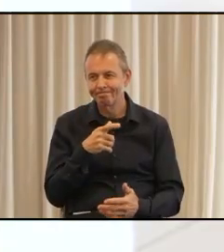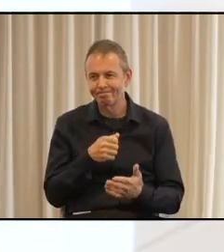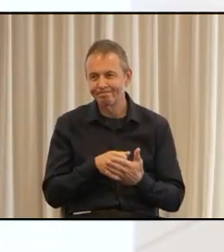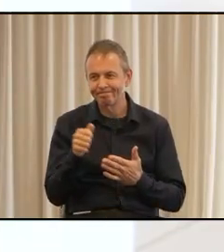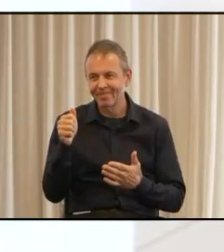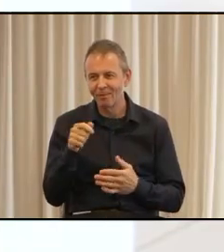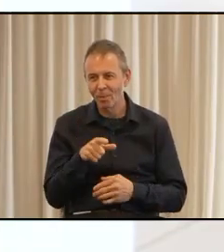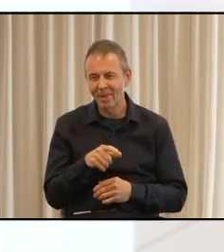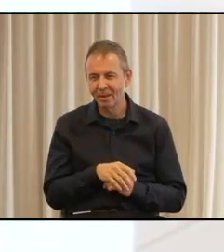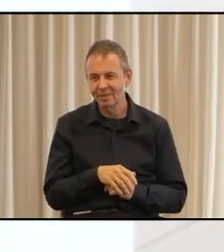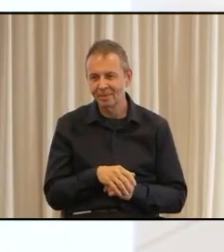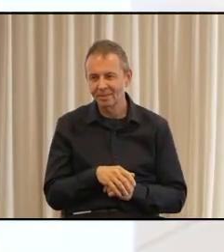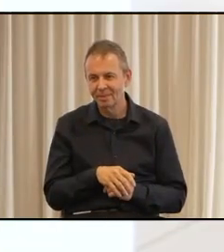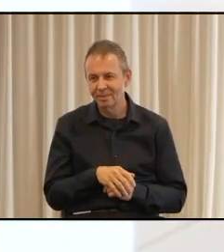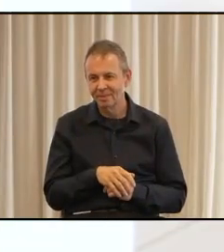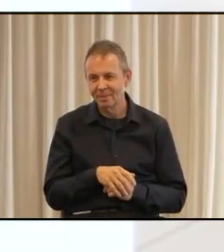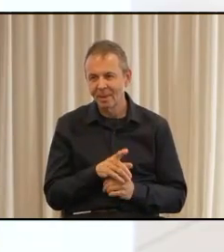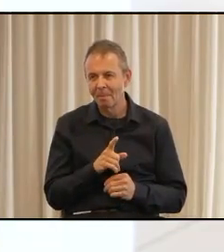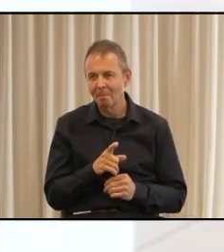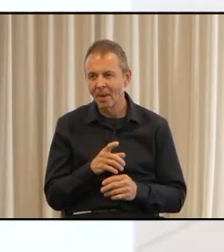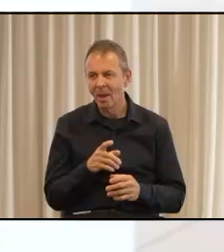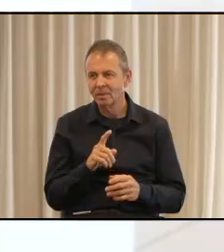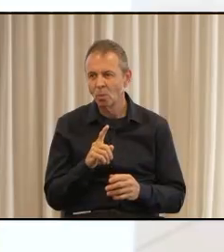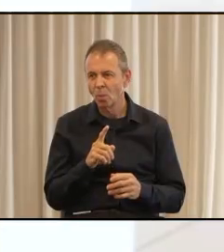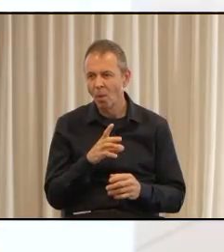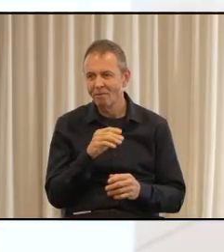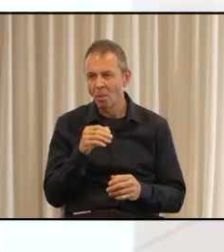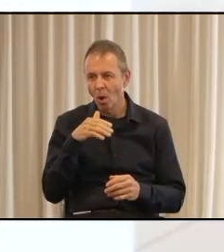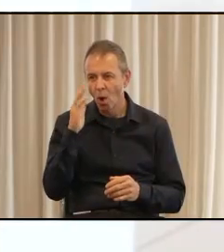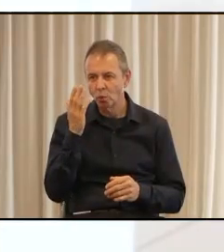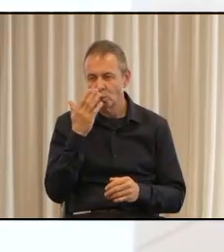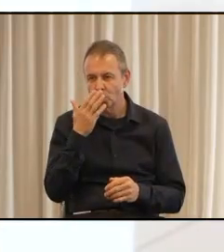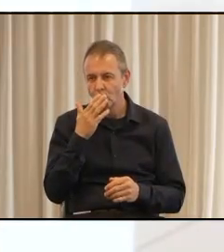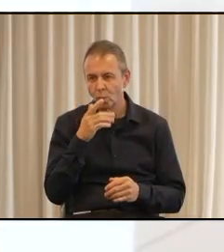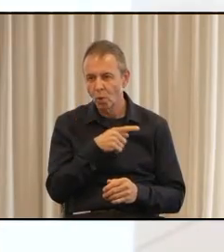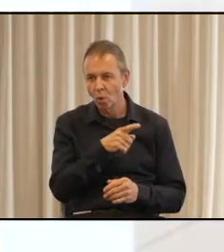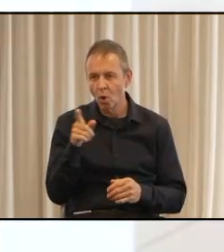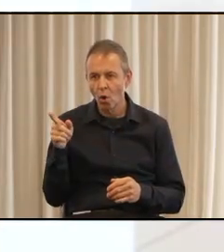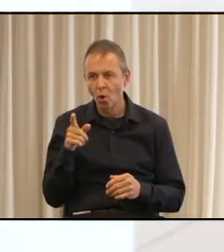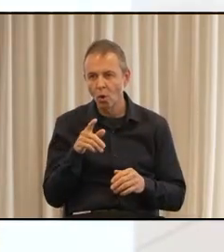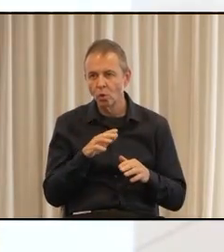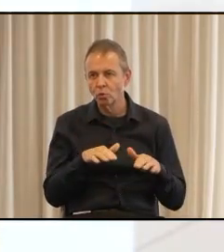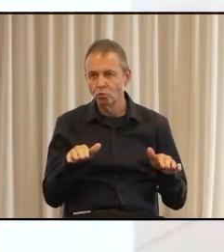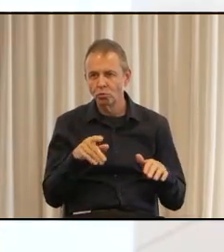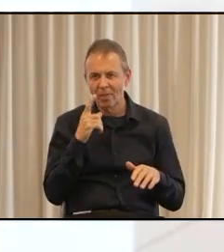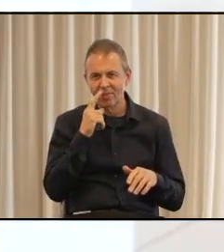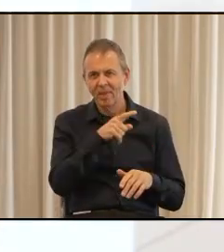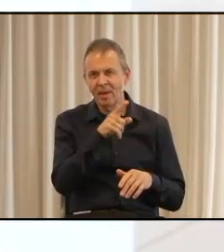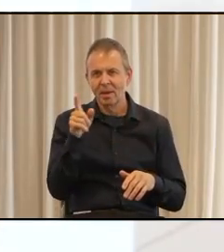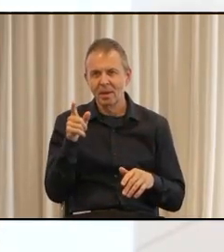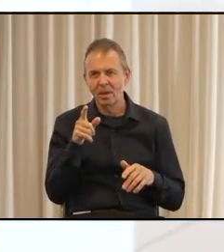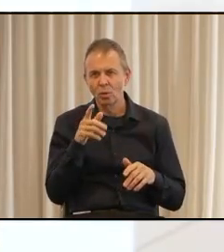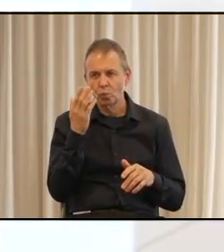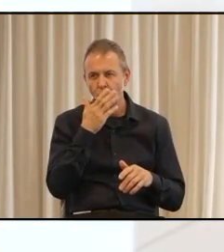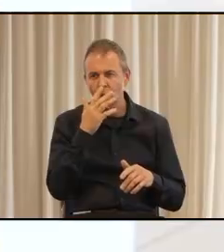But the take-home message from high school was that lots of the kids thought he was really badly treated by the